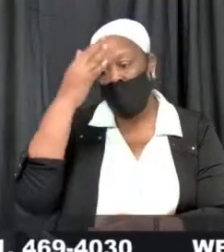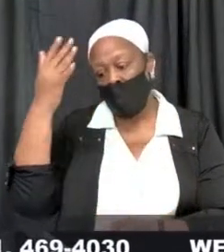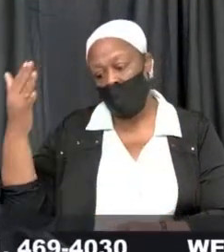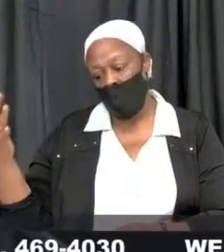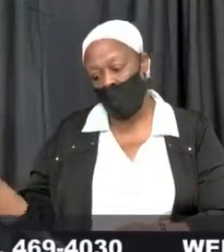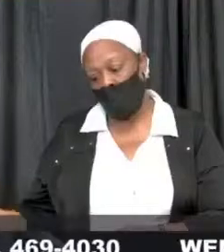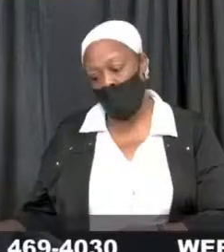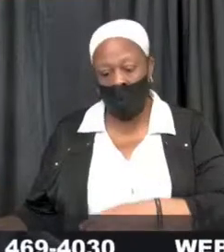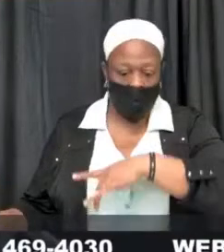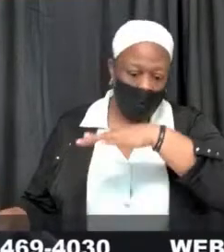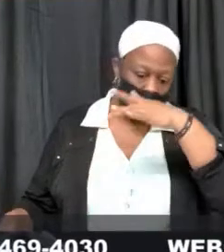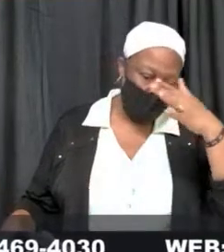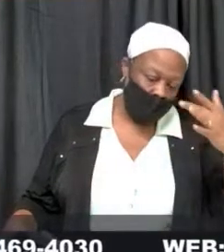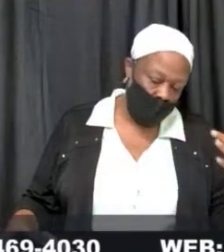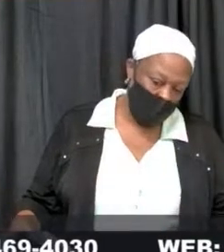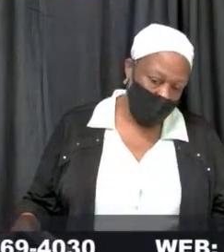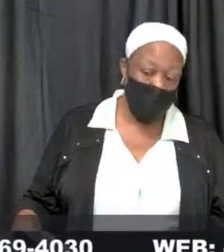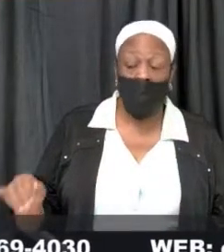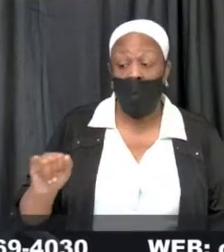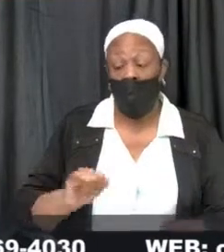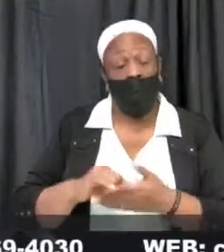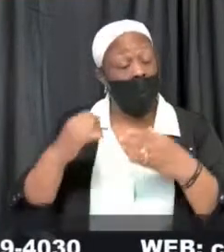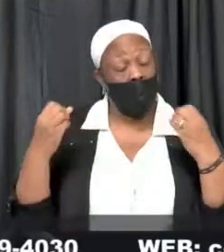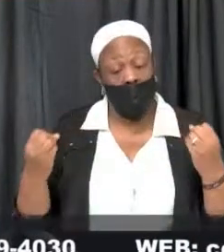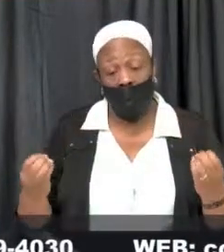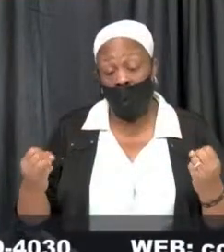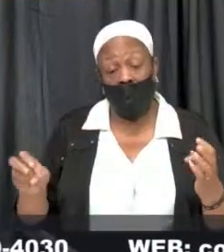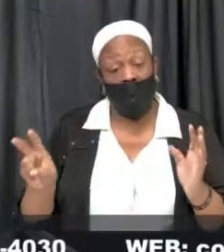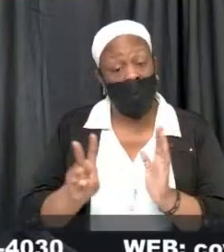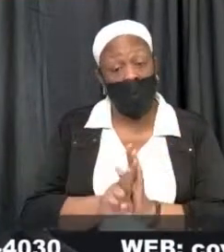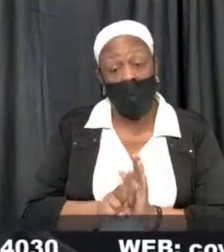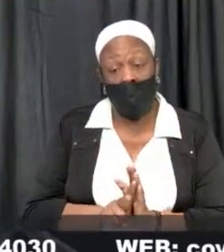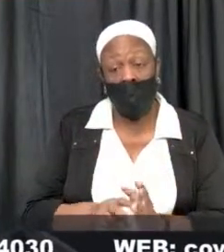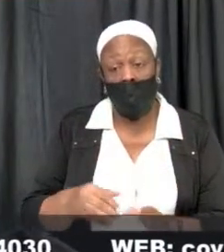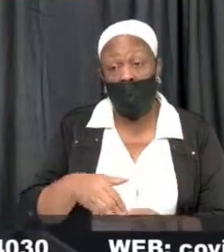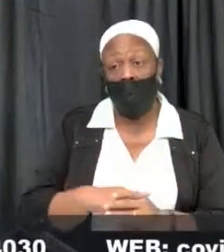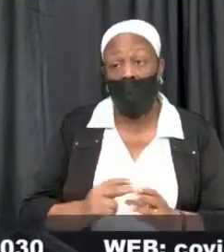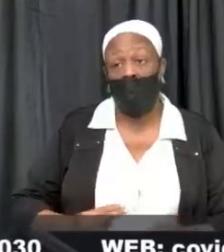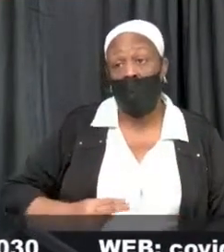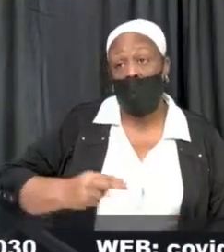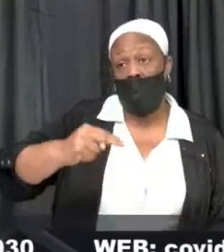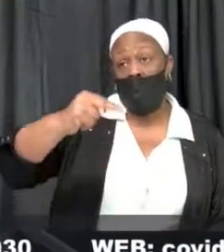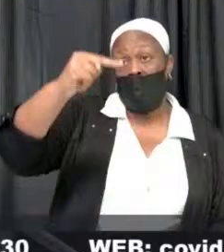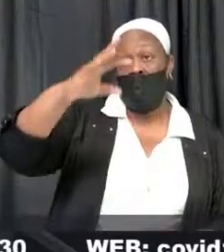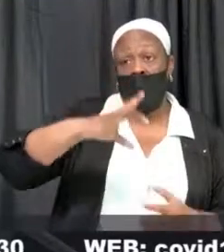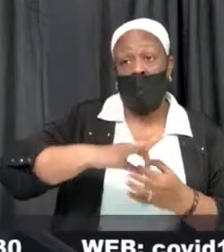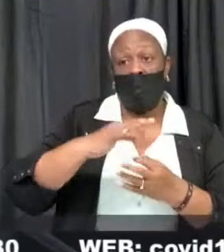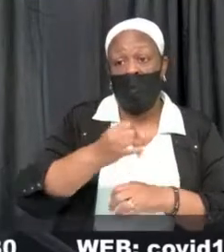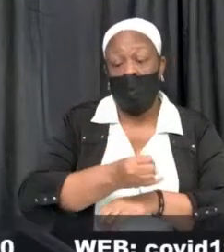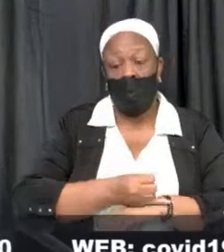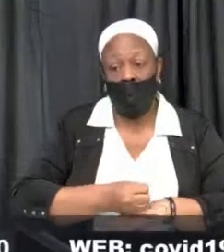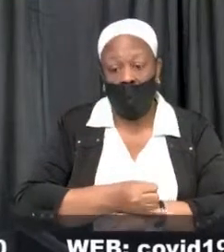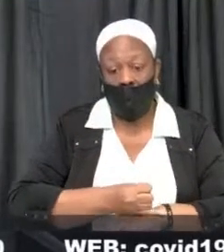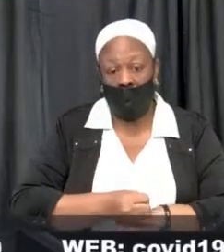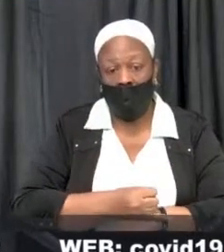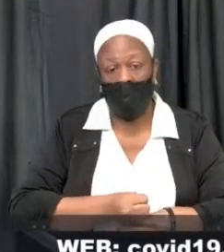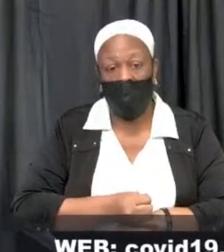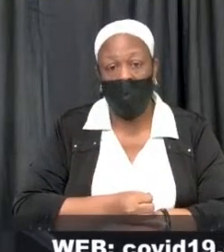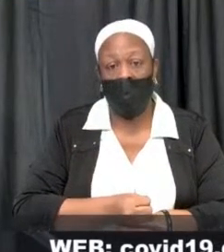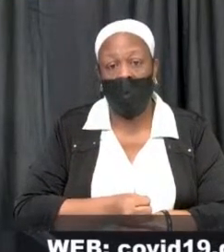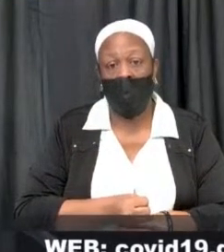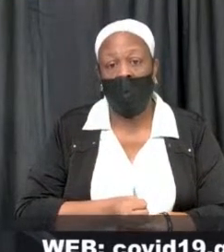has affected many villages in the northern part of St. Vincent and the Grenadines.